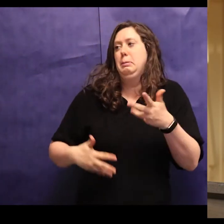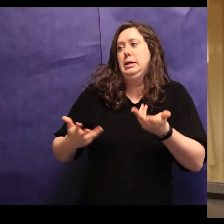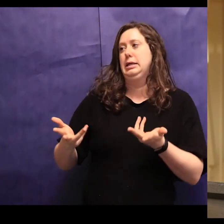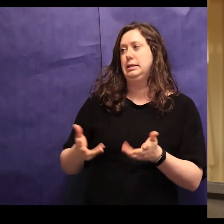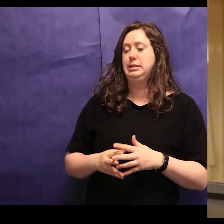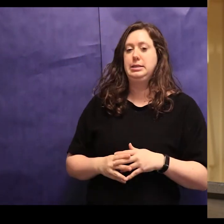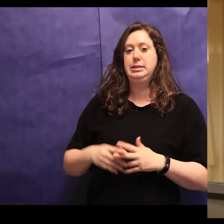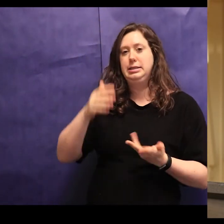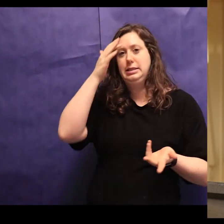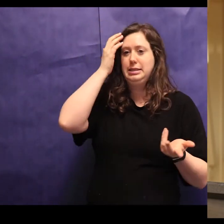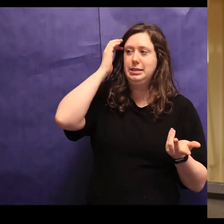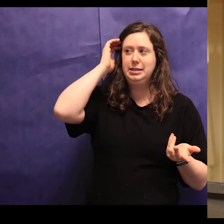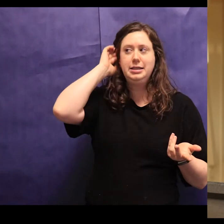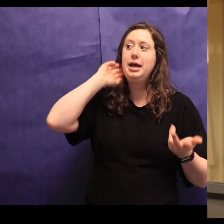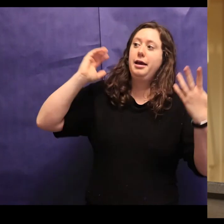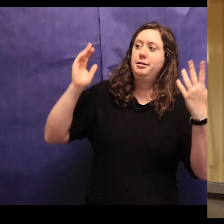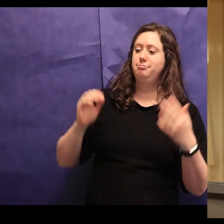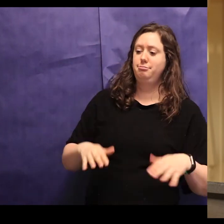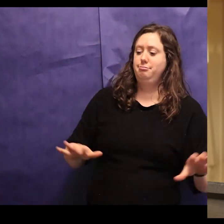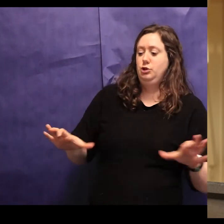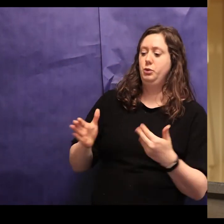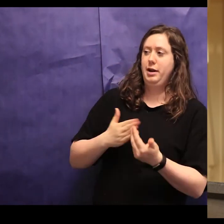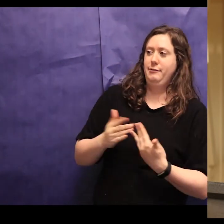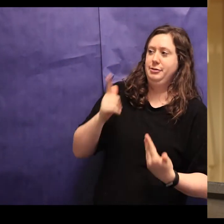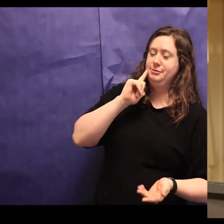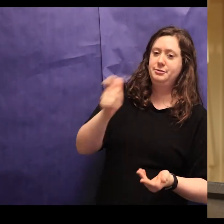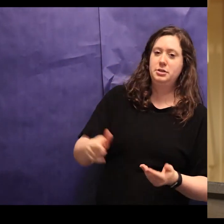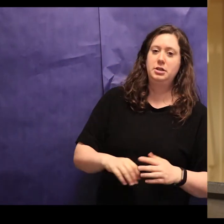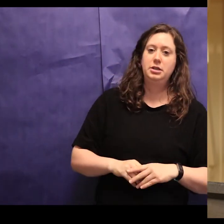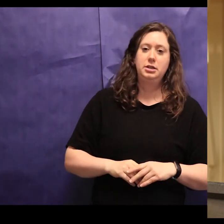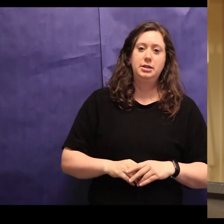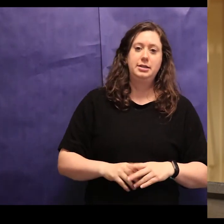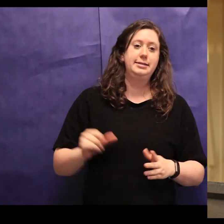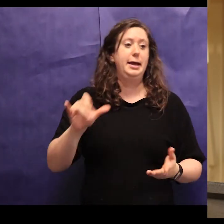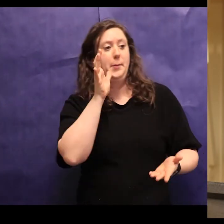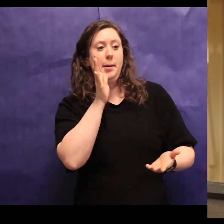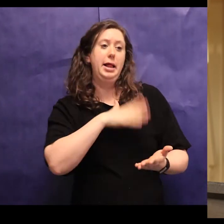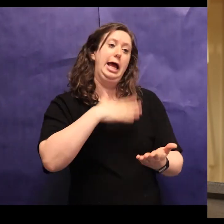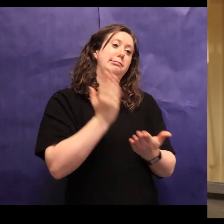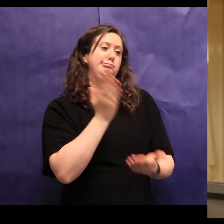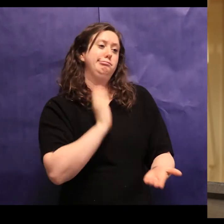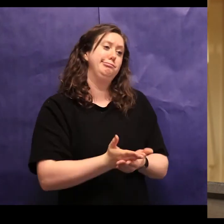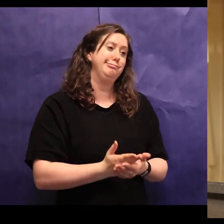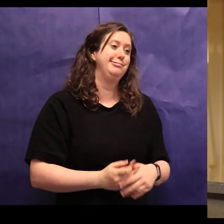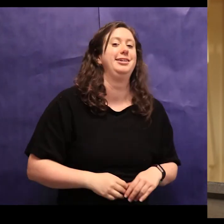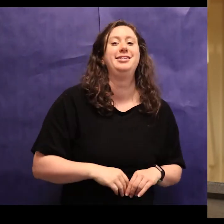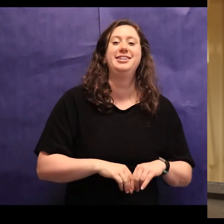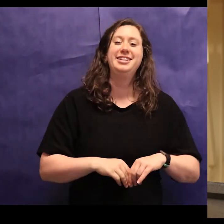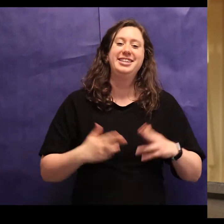mean... Hey, do you bro. come here little momma, like...